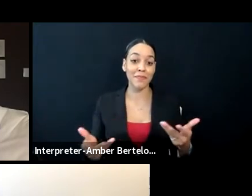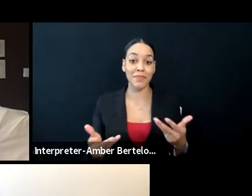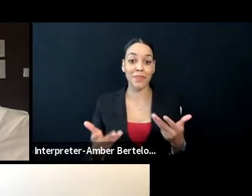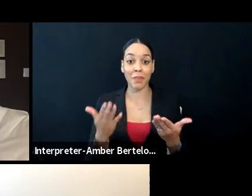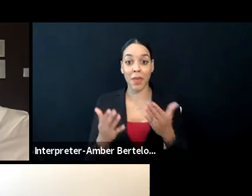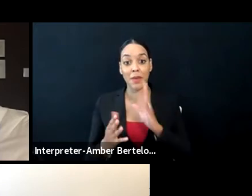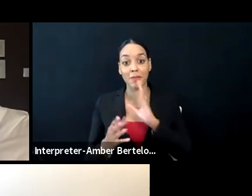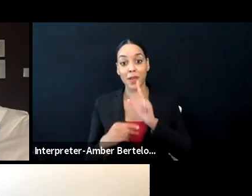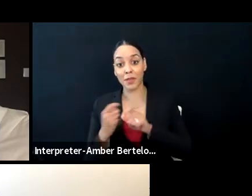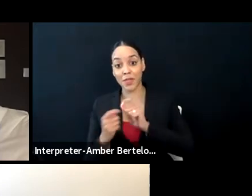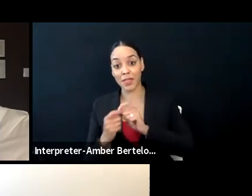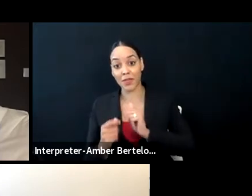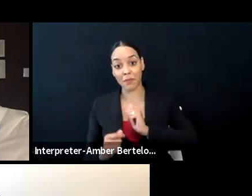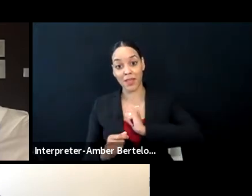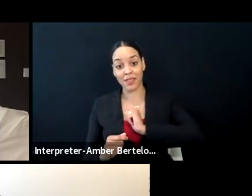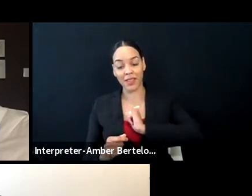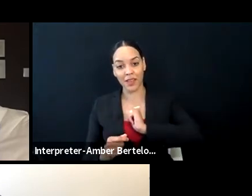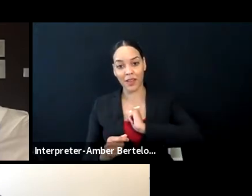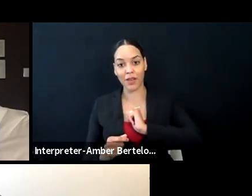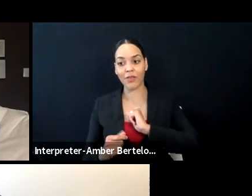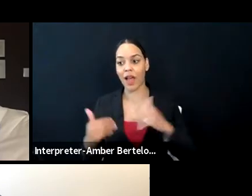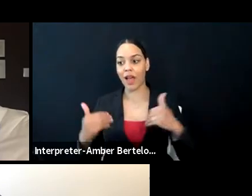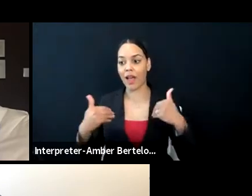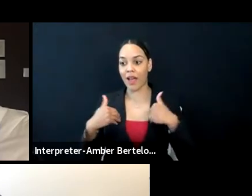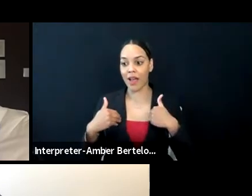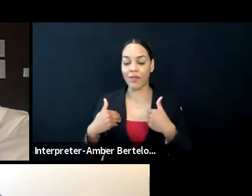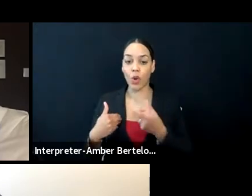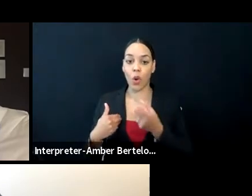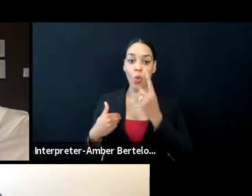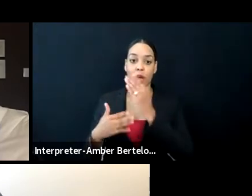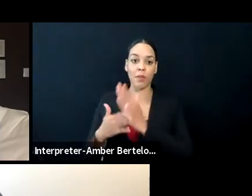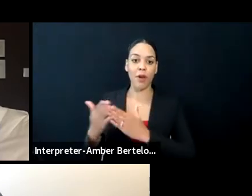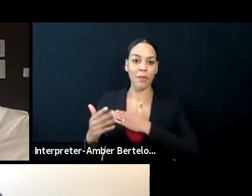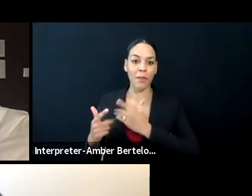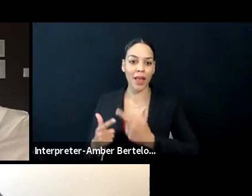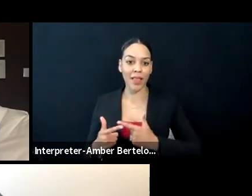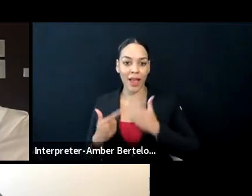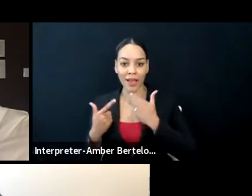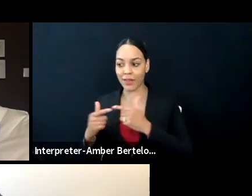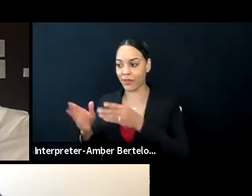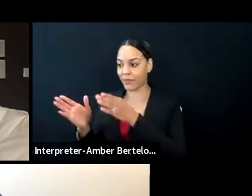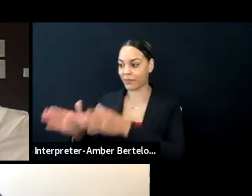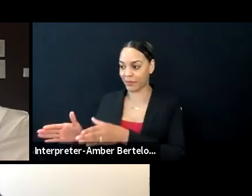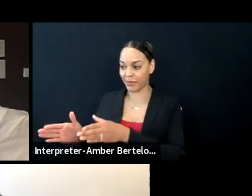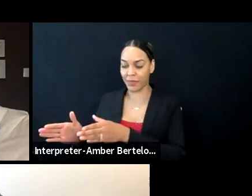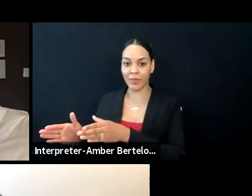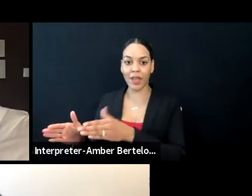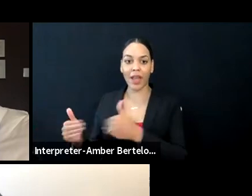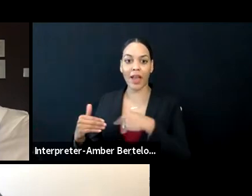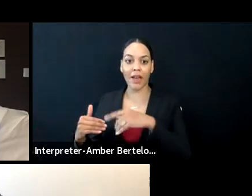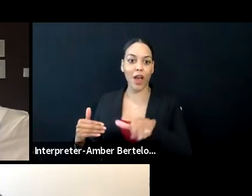me, I have one part of my life over here, right? And then I have